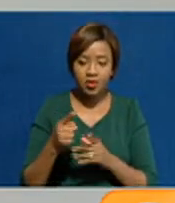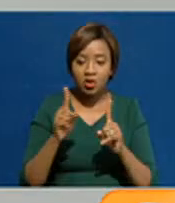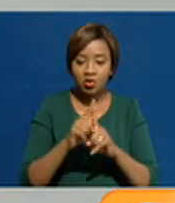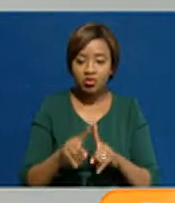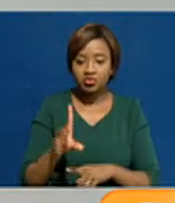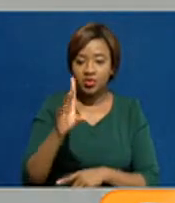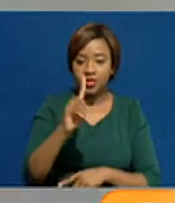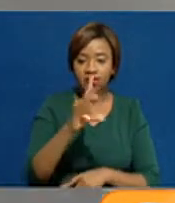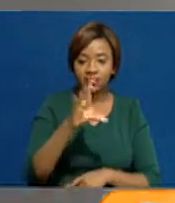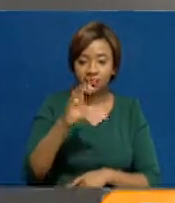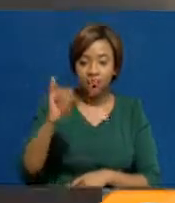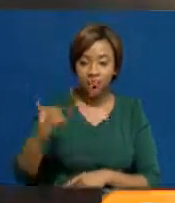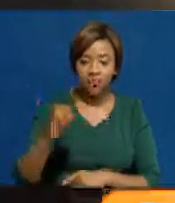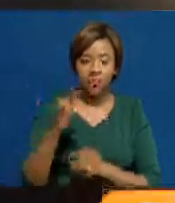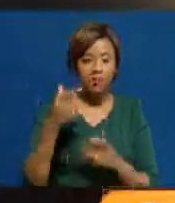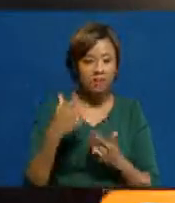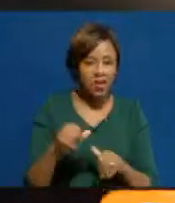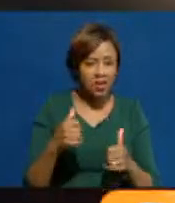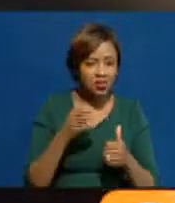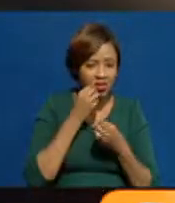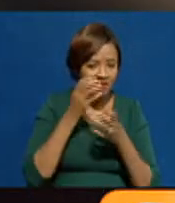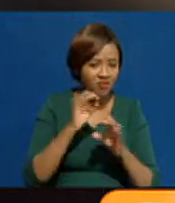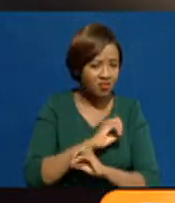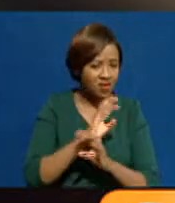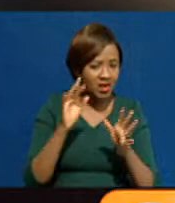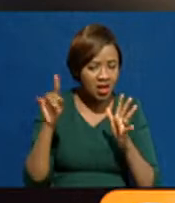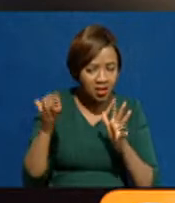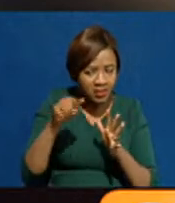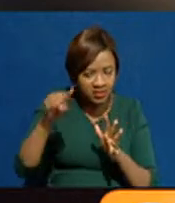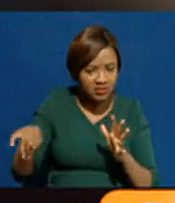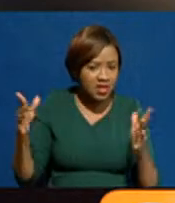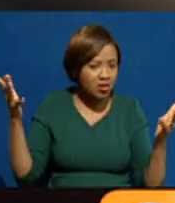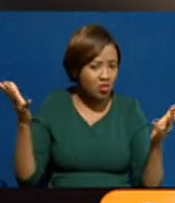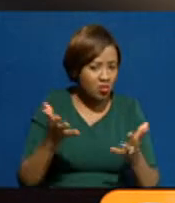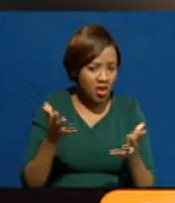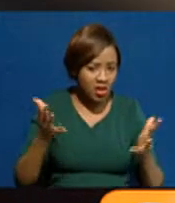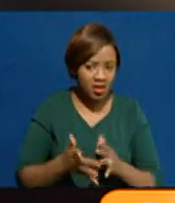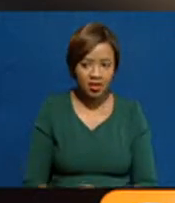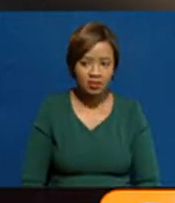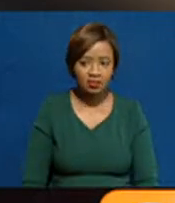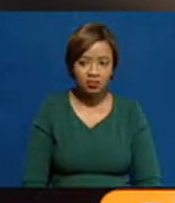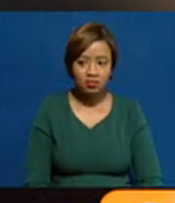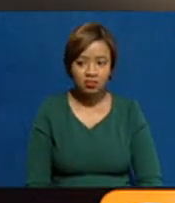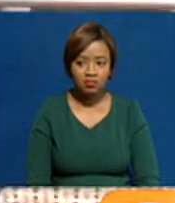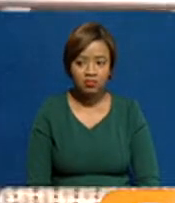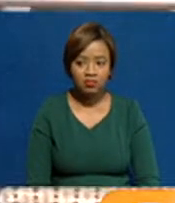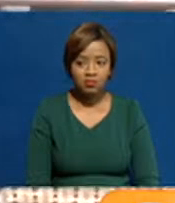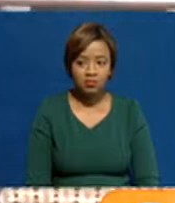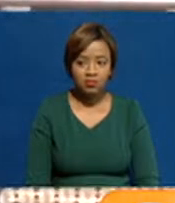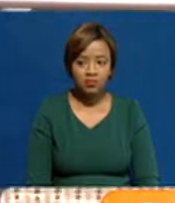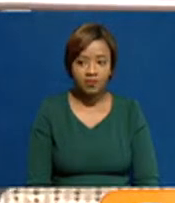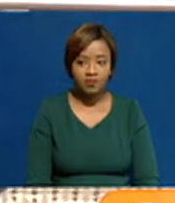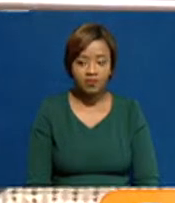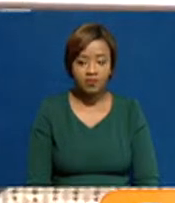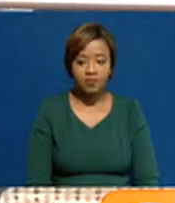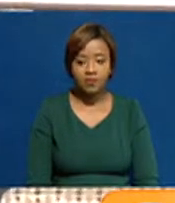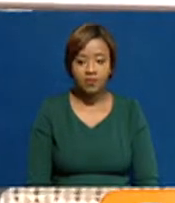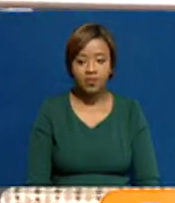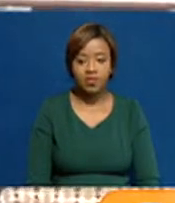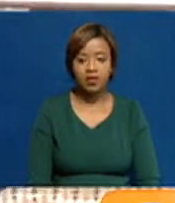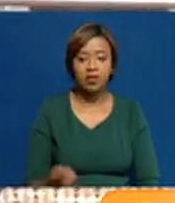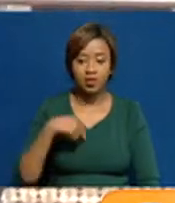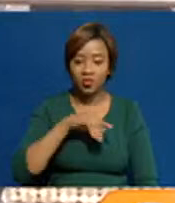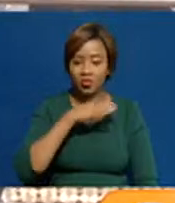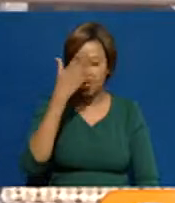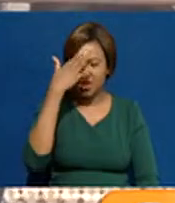Investigations is yet to disclose the nature or particular allegations of probe on Matiang'i. Yale yanafanyika sasa tunajua ni